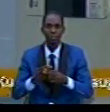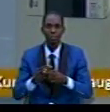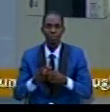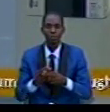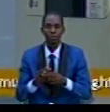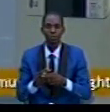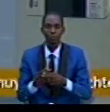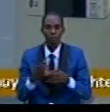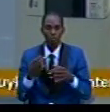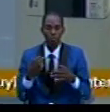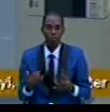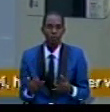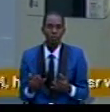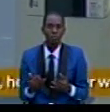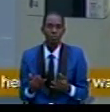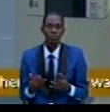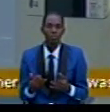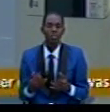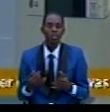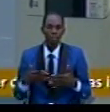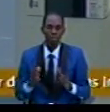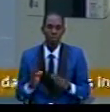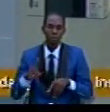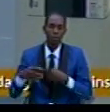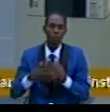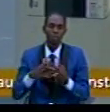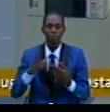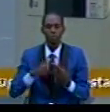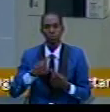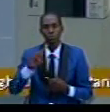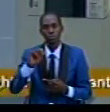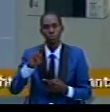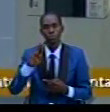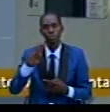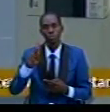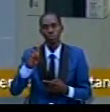signals improved. Let's return to Turkey now.